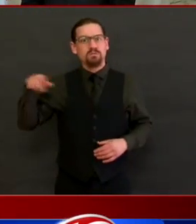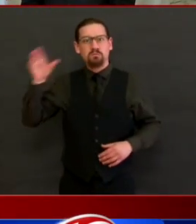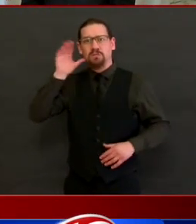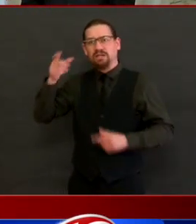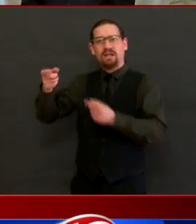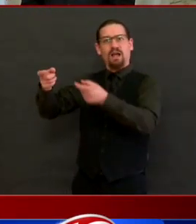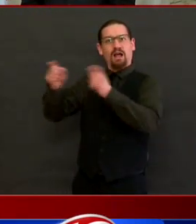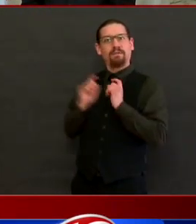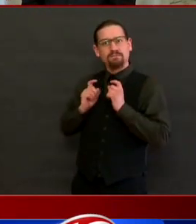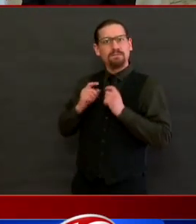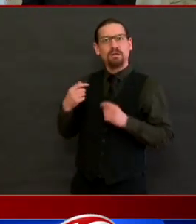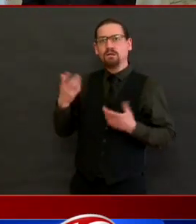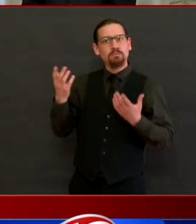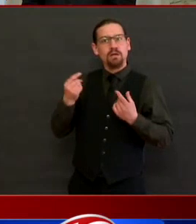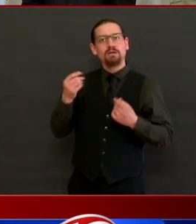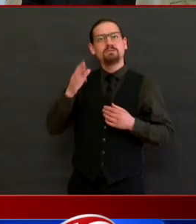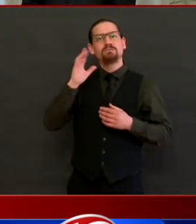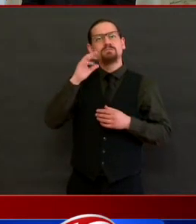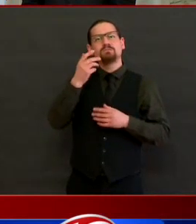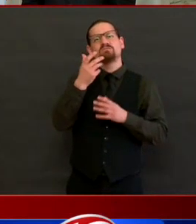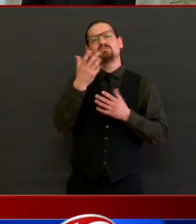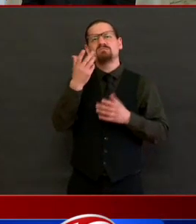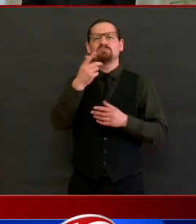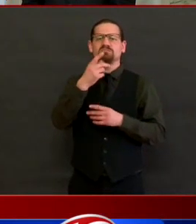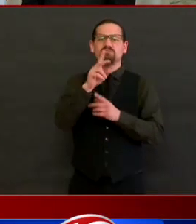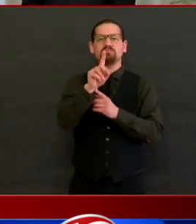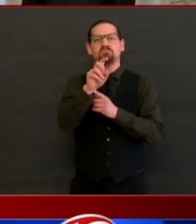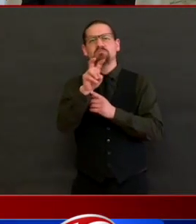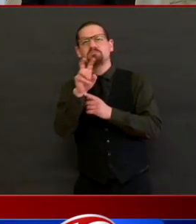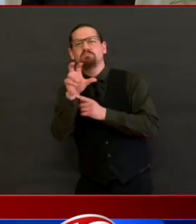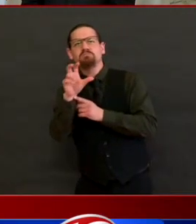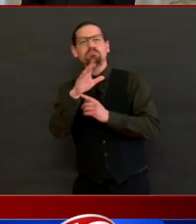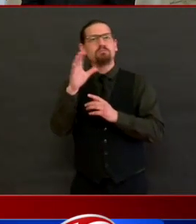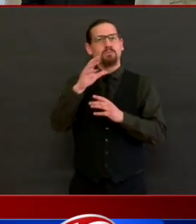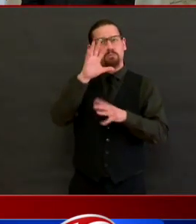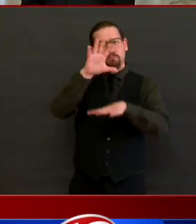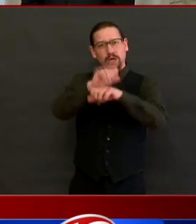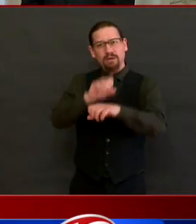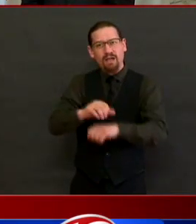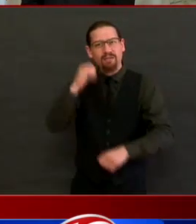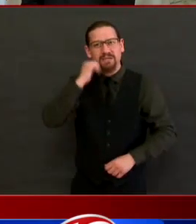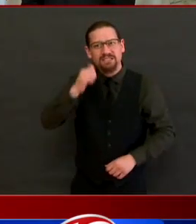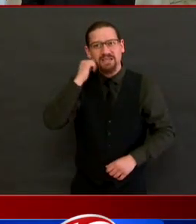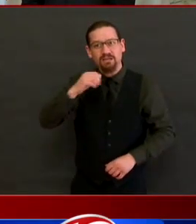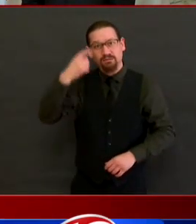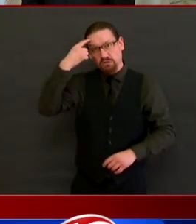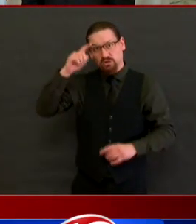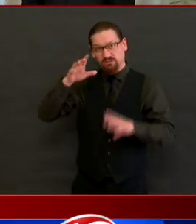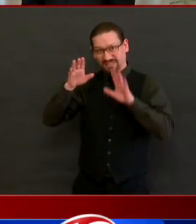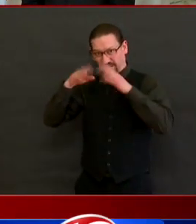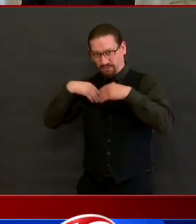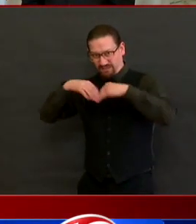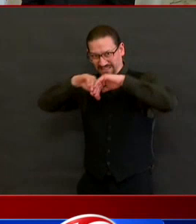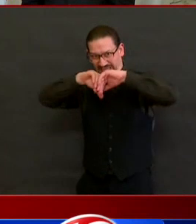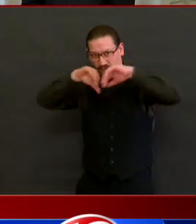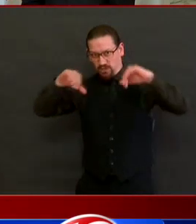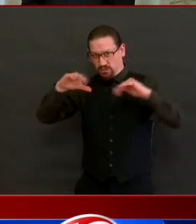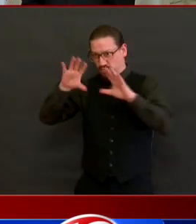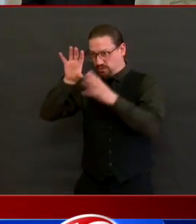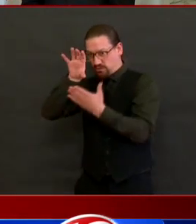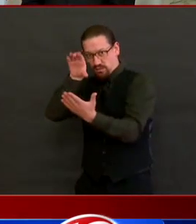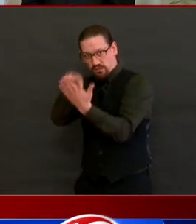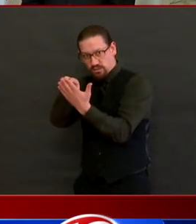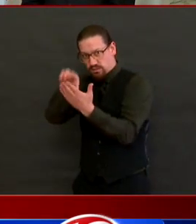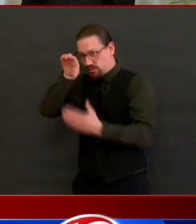spots every day just for frontline healthcare workers in congregate settings. So you won't need